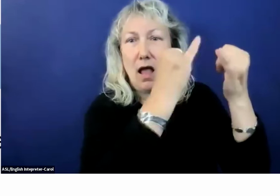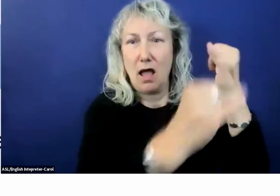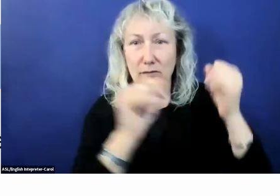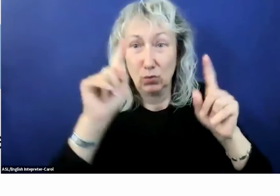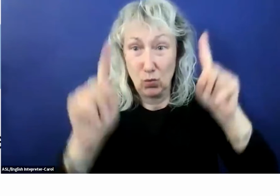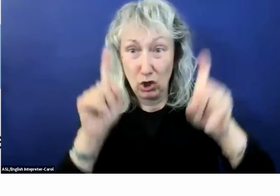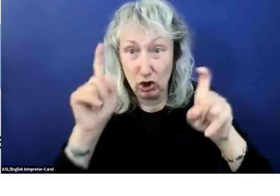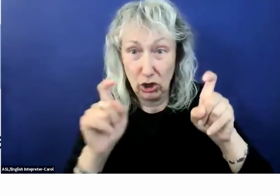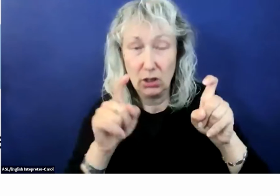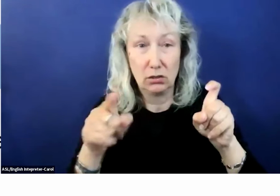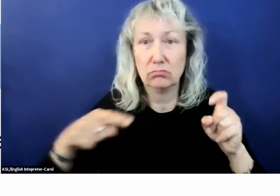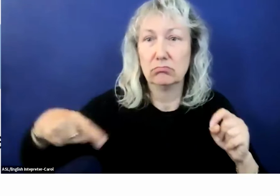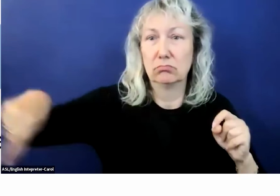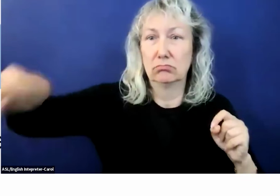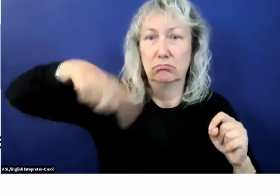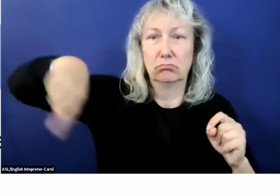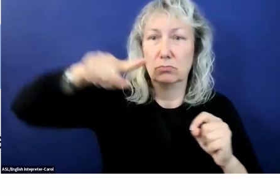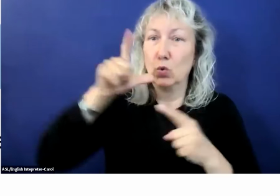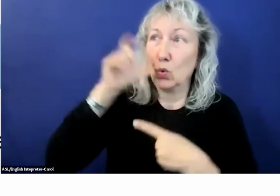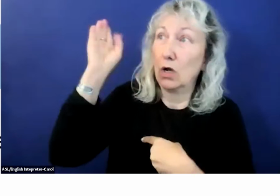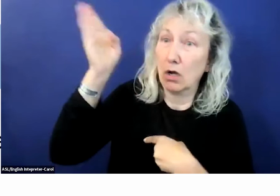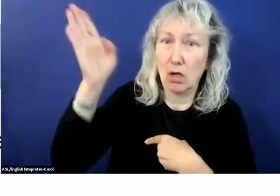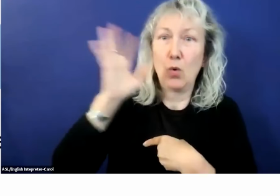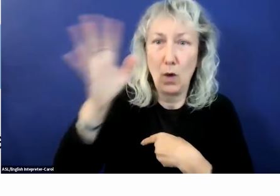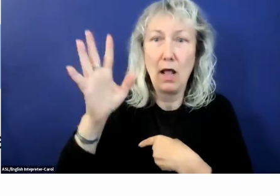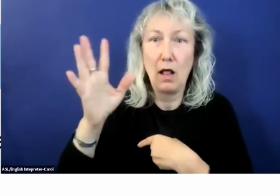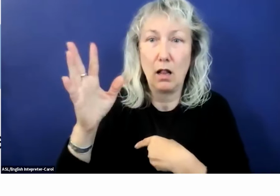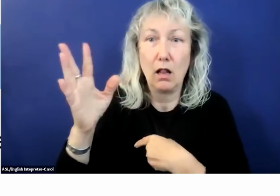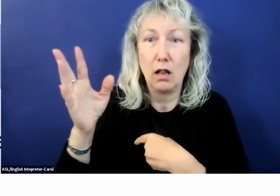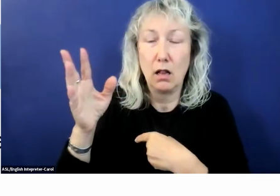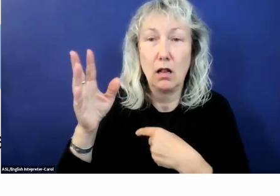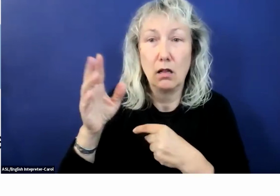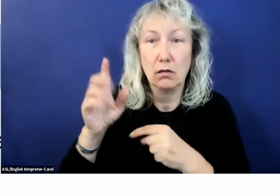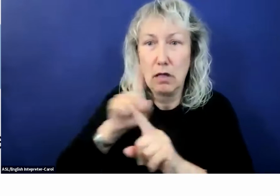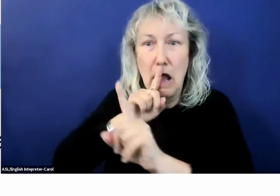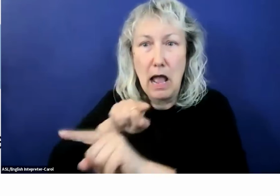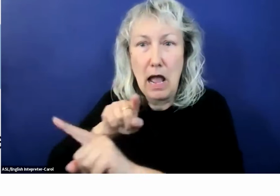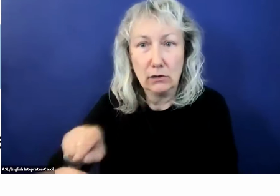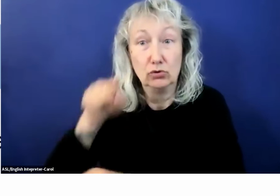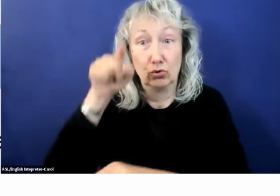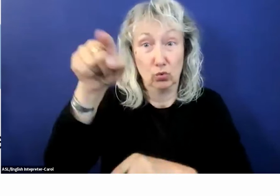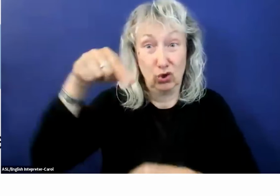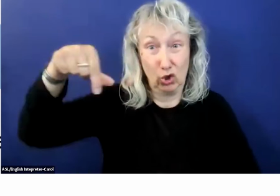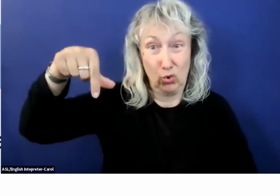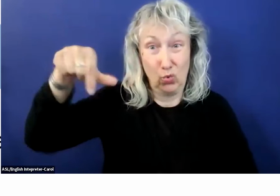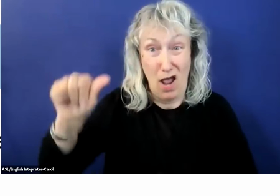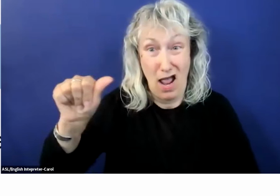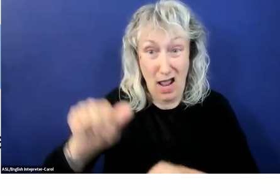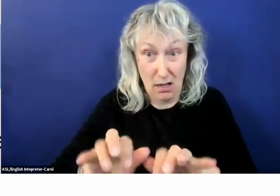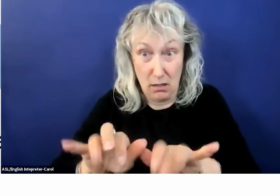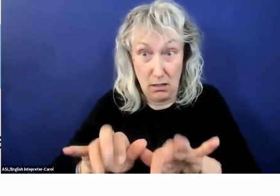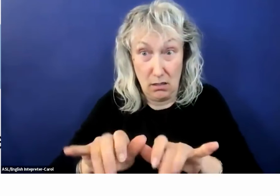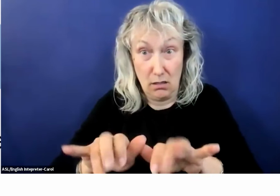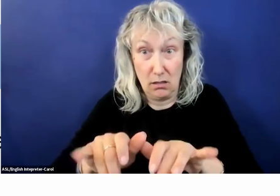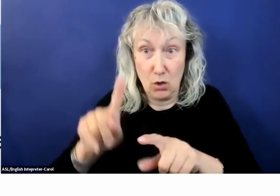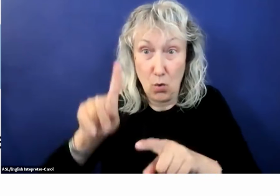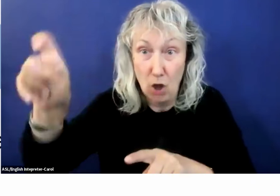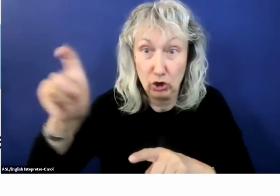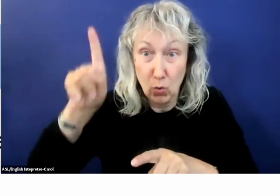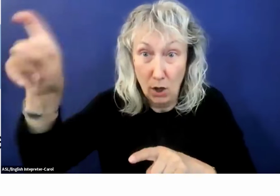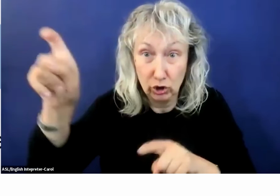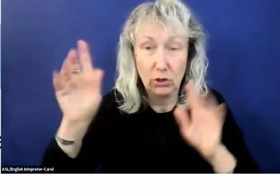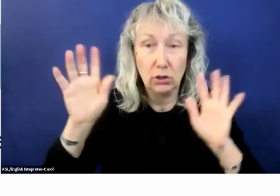which the presenters will answer your questions. You may put your questions in the Q&A box through the event. Please